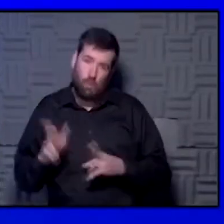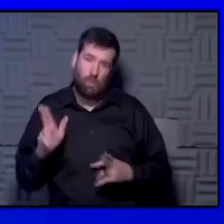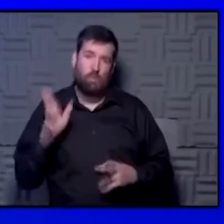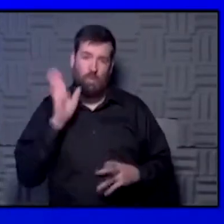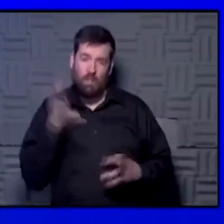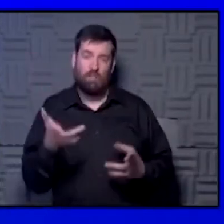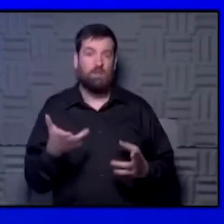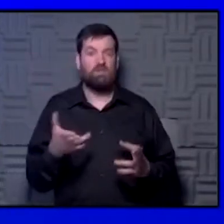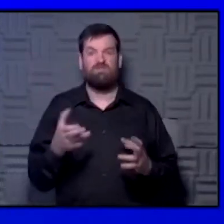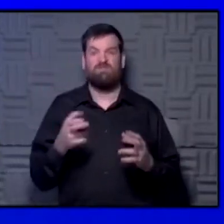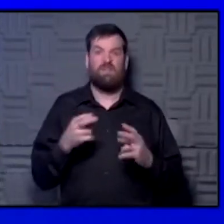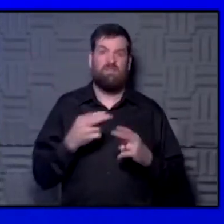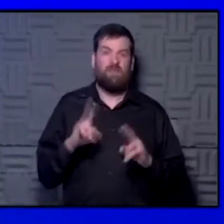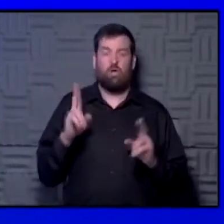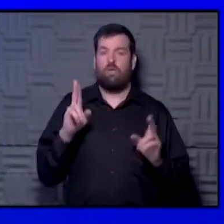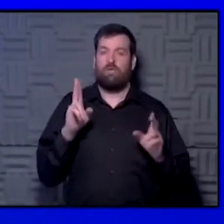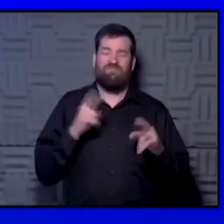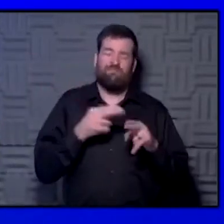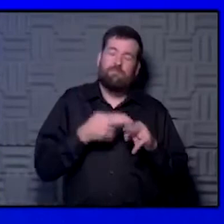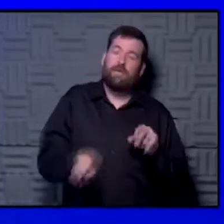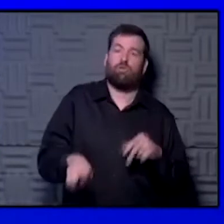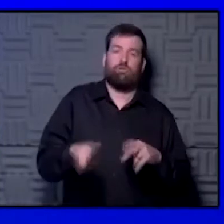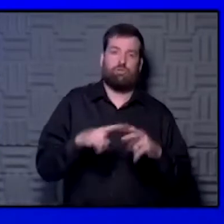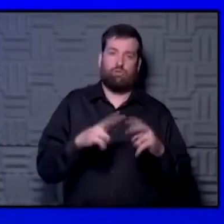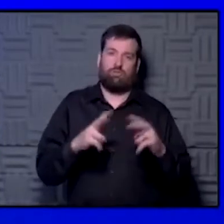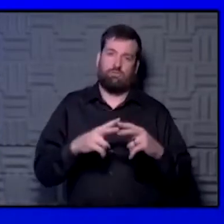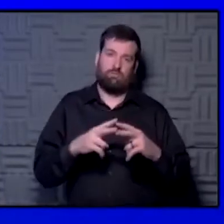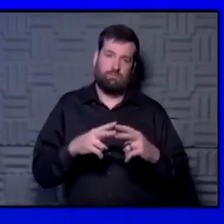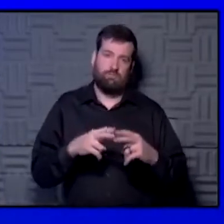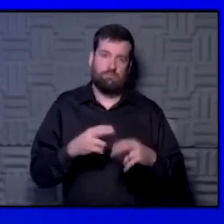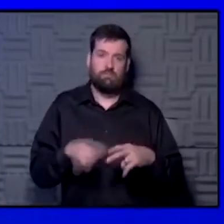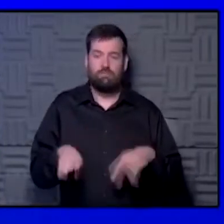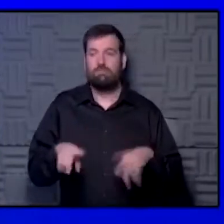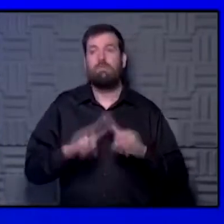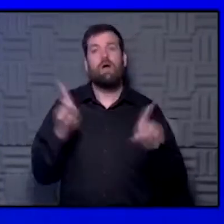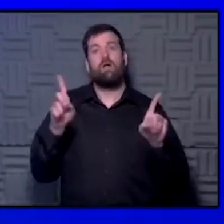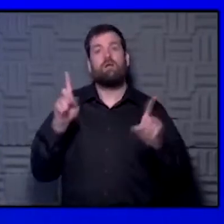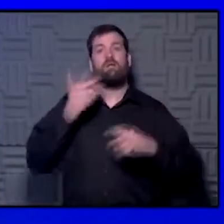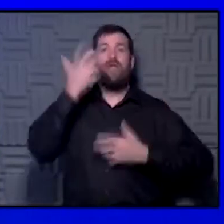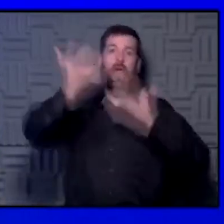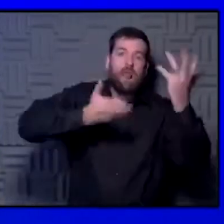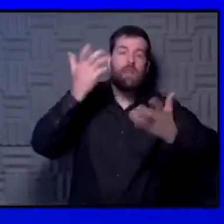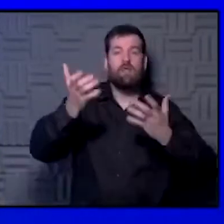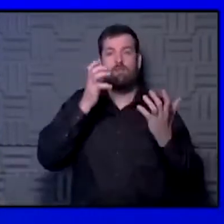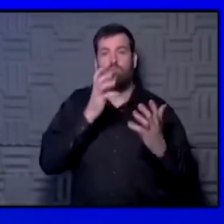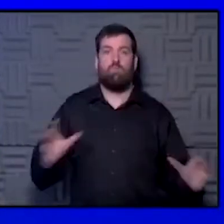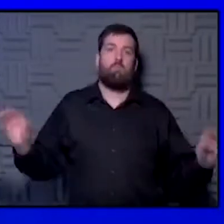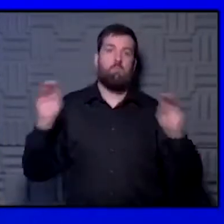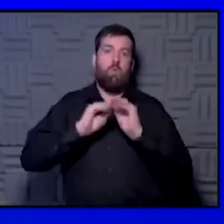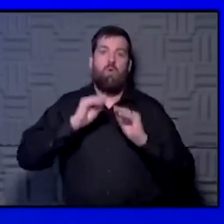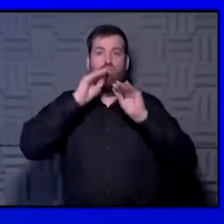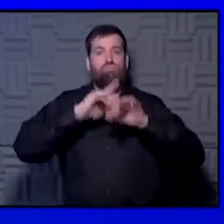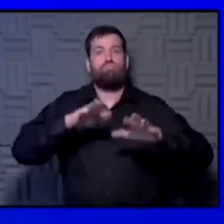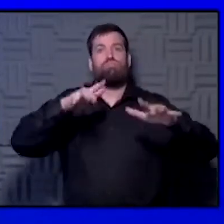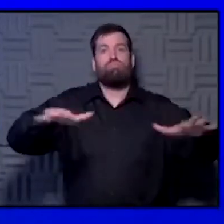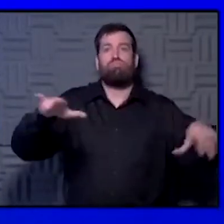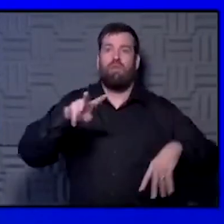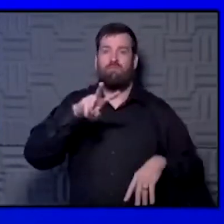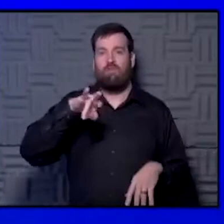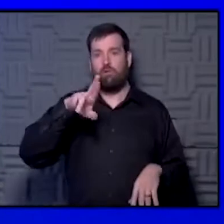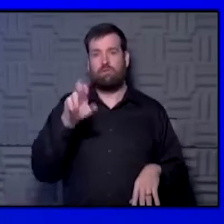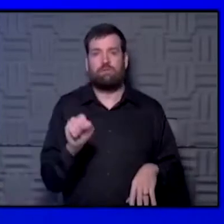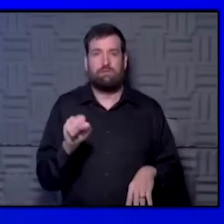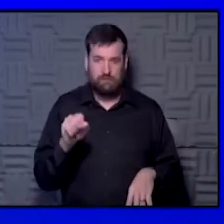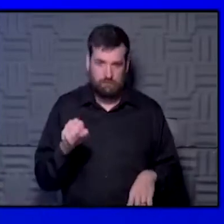short, probably very transient. Again, you will have people yelling and screaming. That will express more virus into that